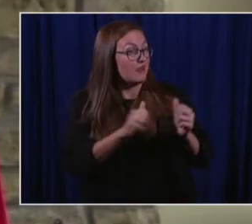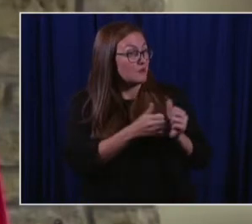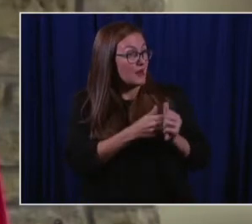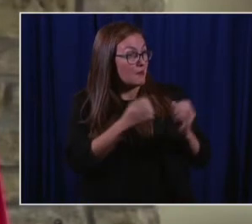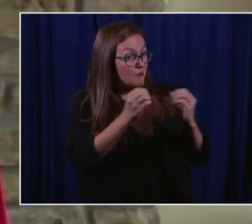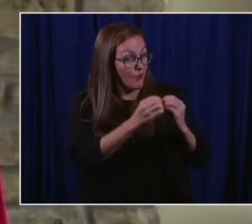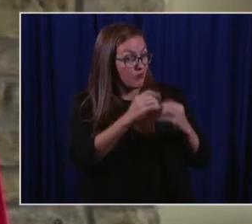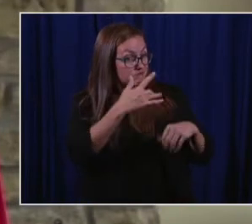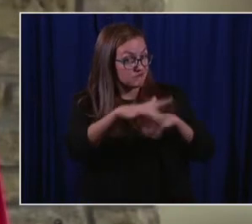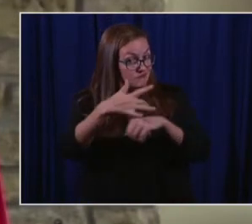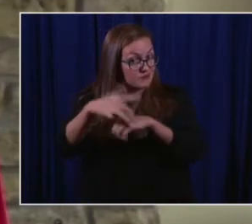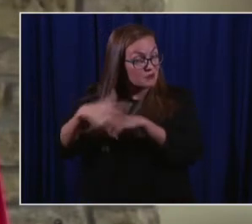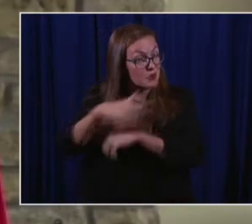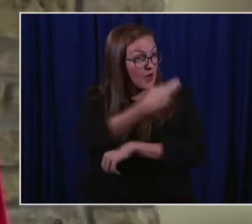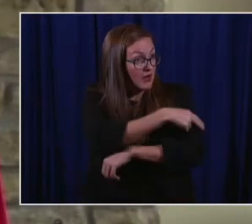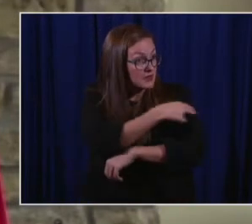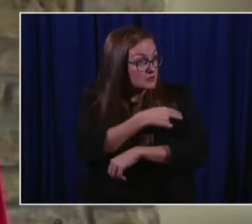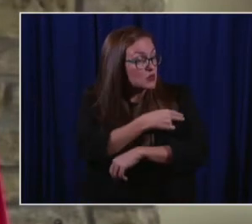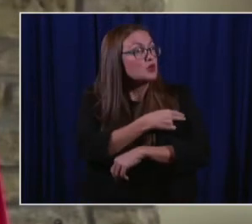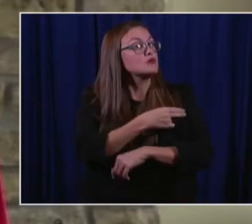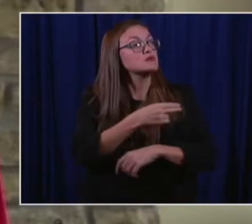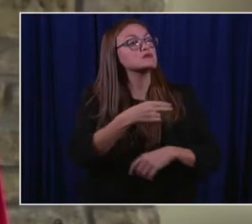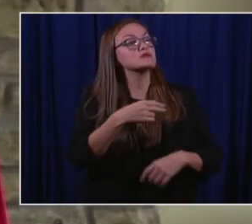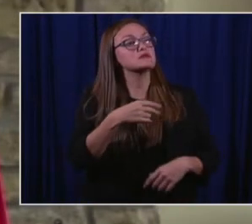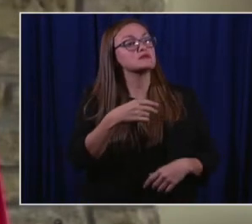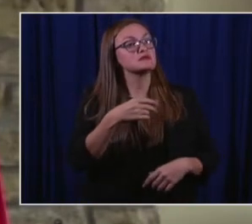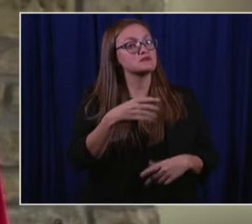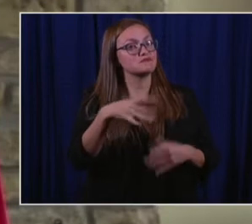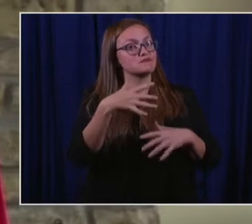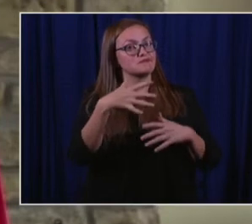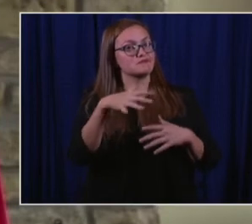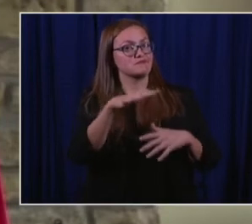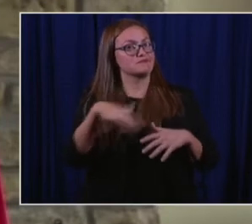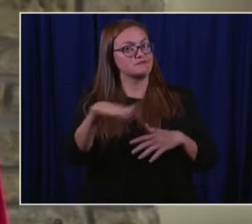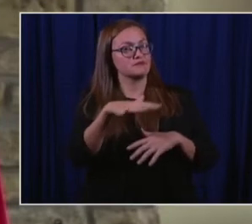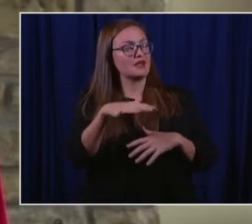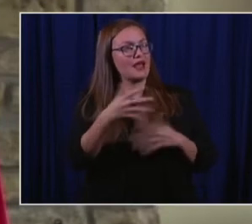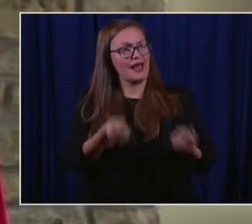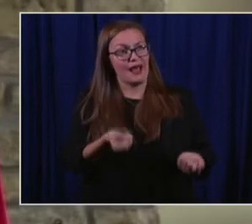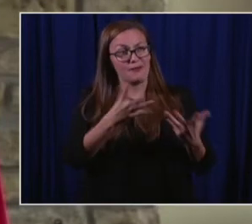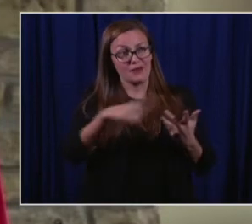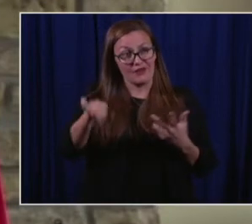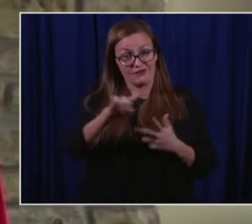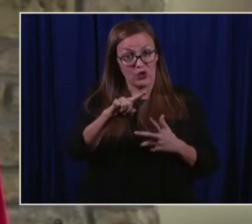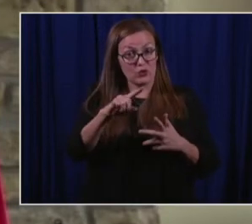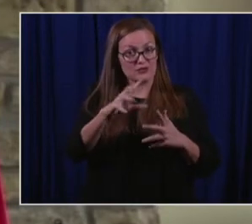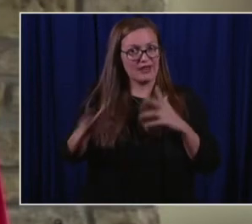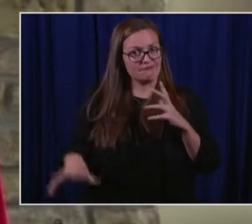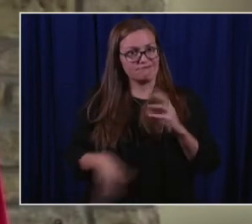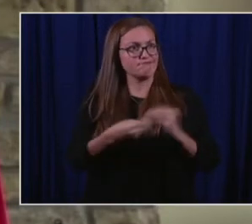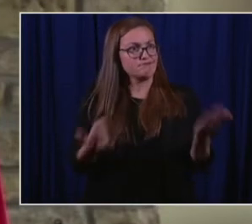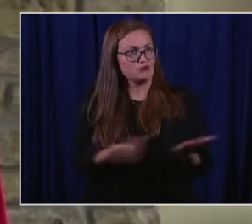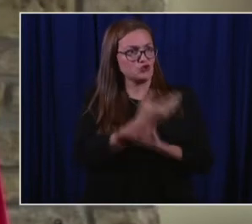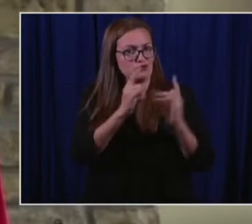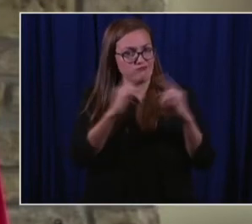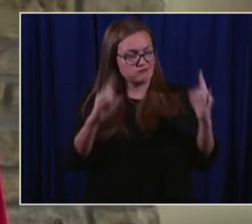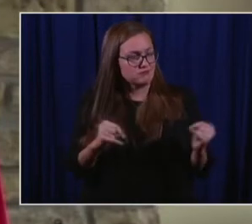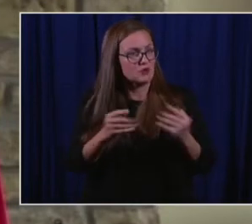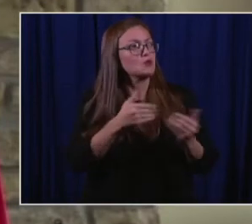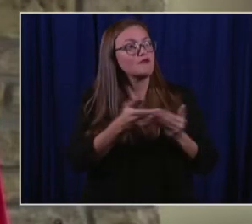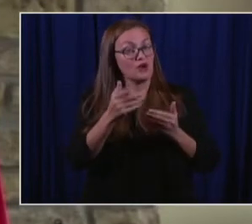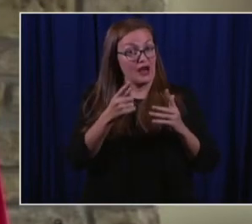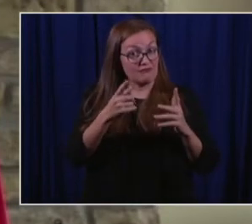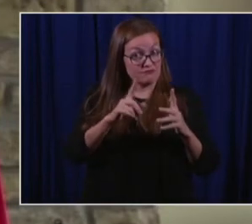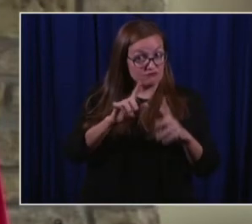that's been coordinated by the Ohio National Guard earlier this year, and find out if any of these centers have been activated and where. We're trying to get a sense of